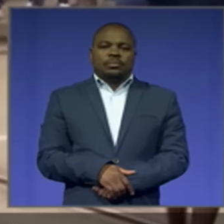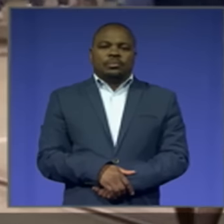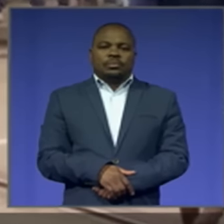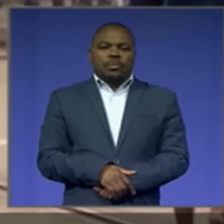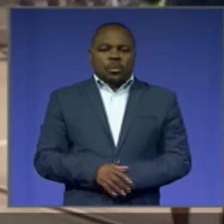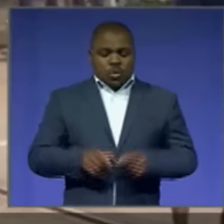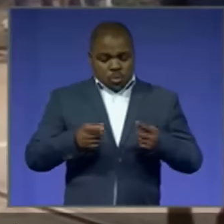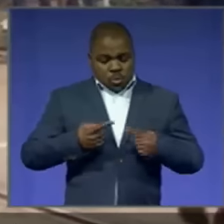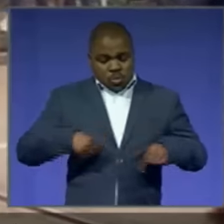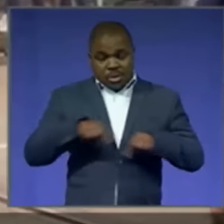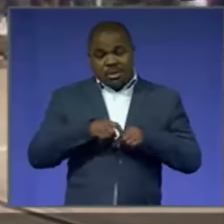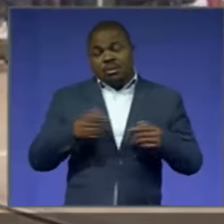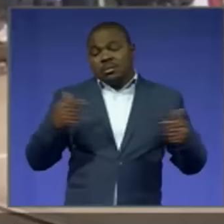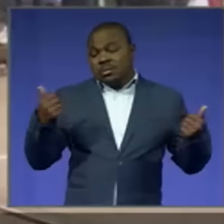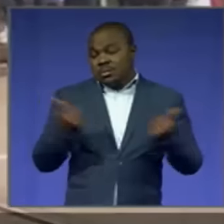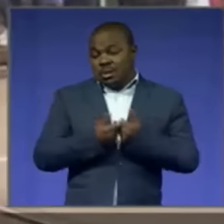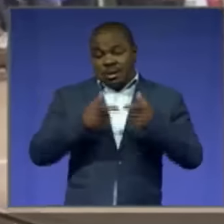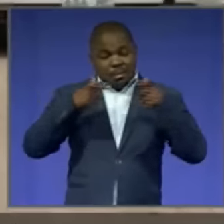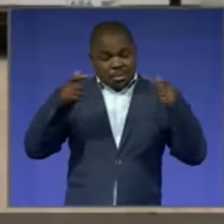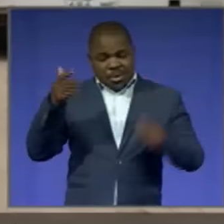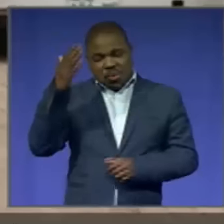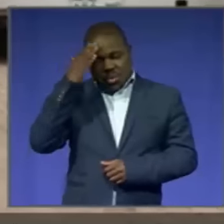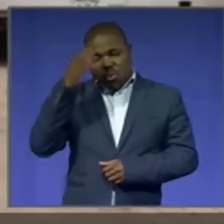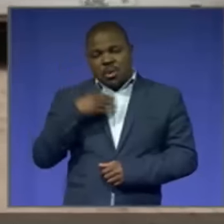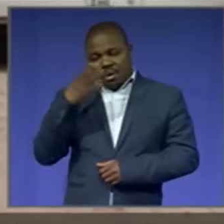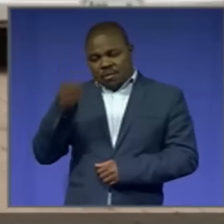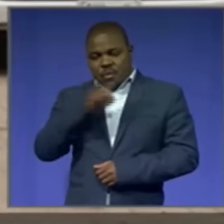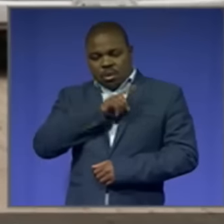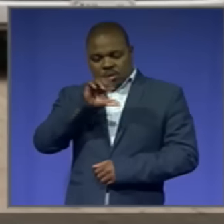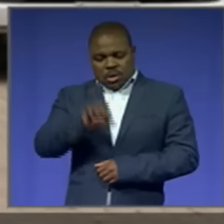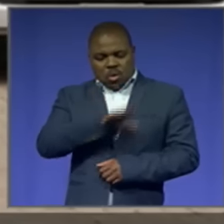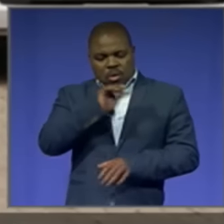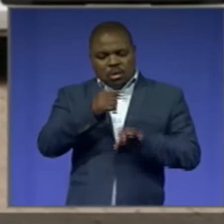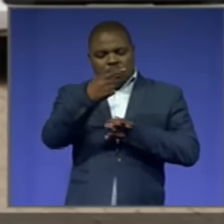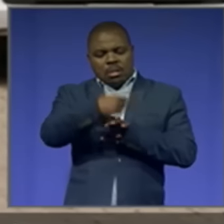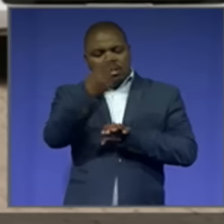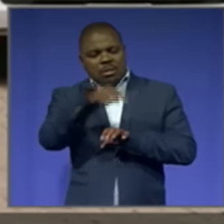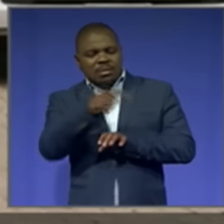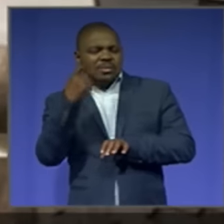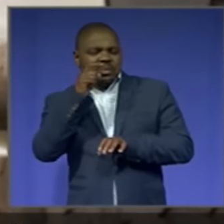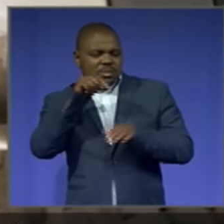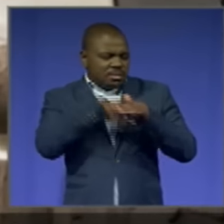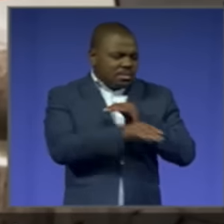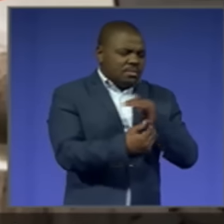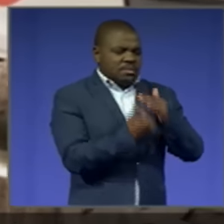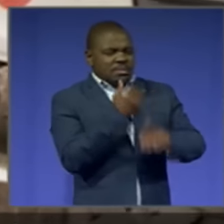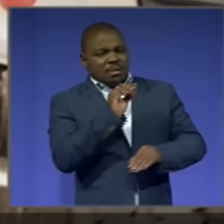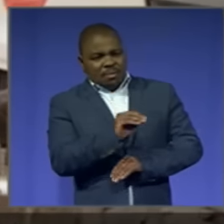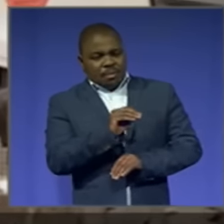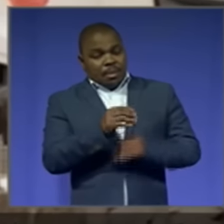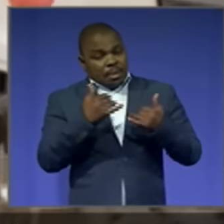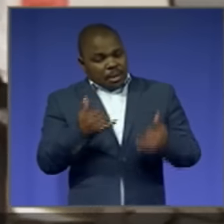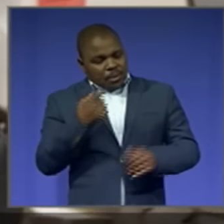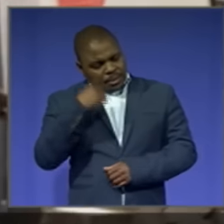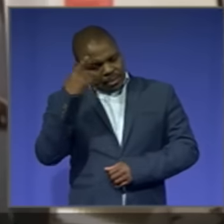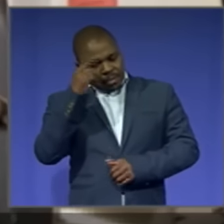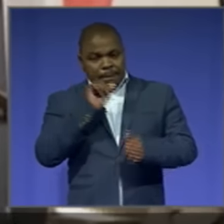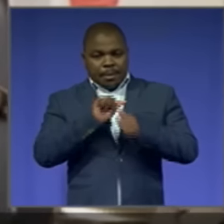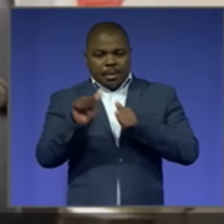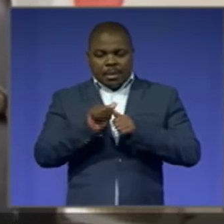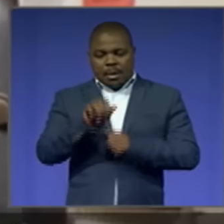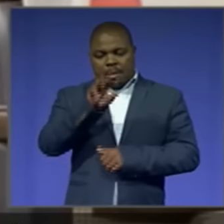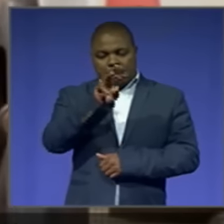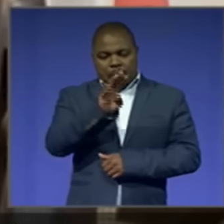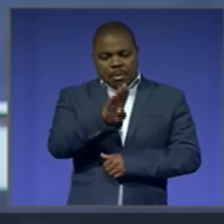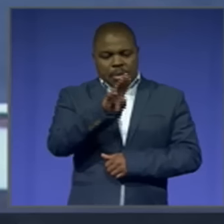We do have a huge challenge, as you are aware, with our porous borders, and that is the reason why we have inaugurated the